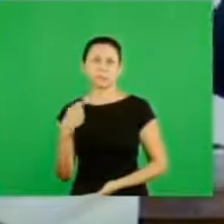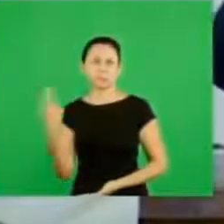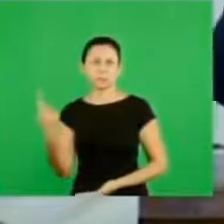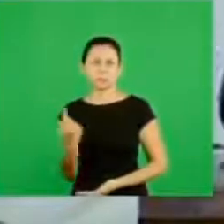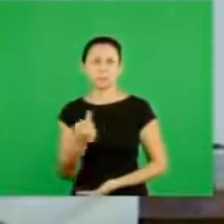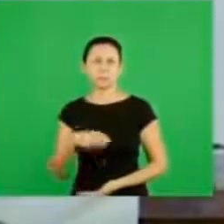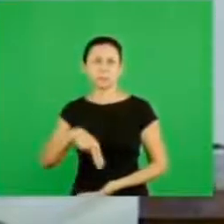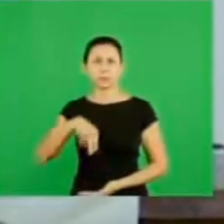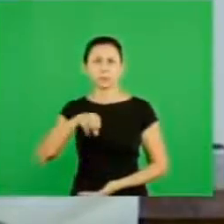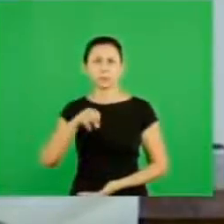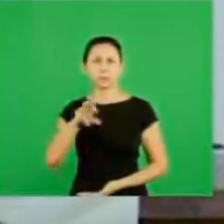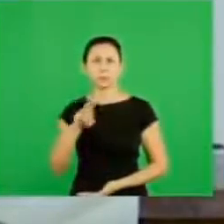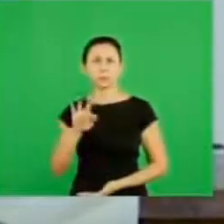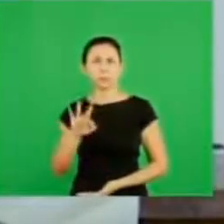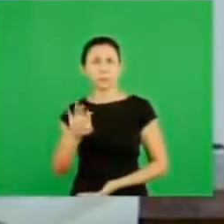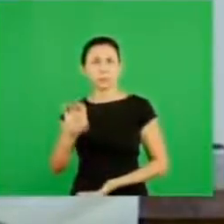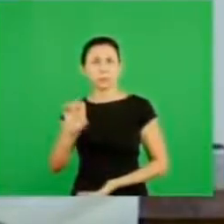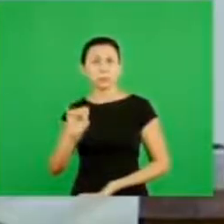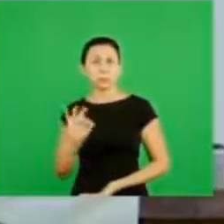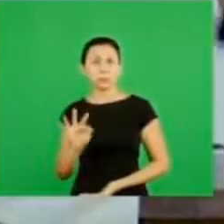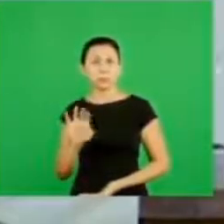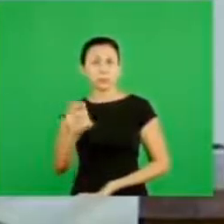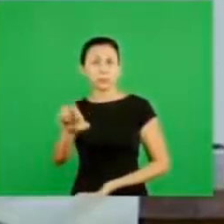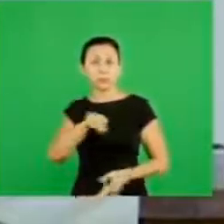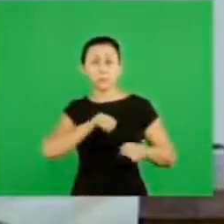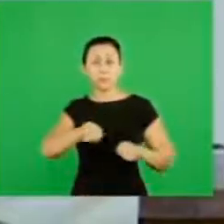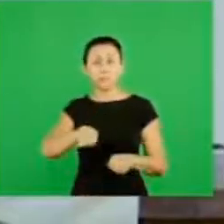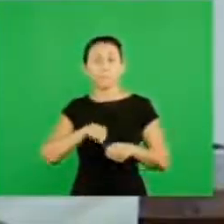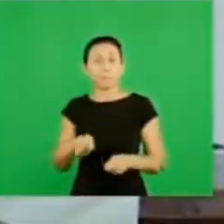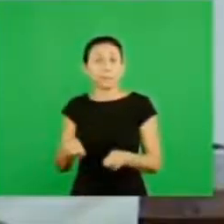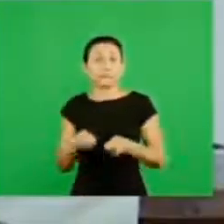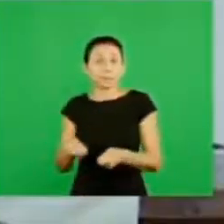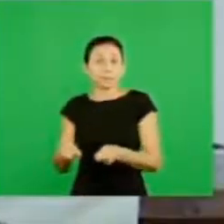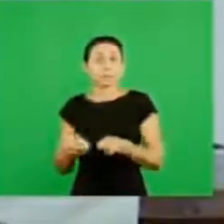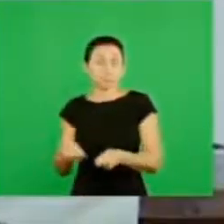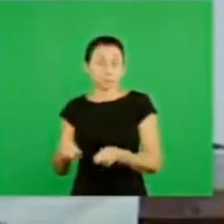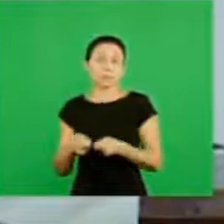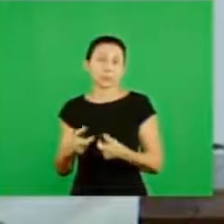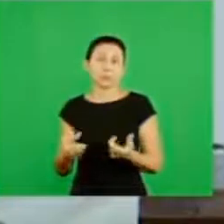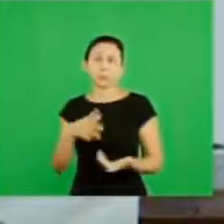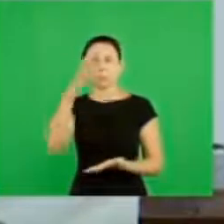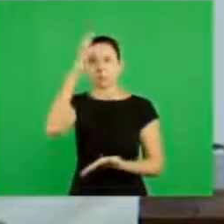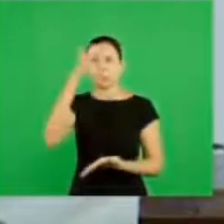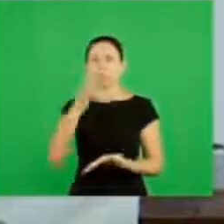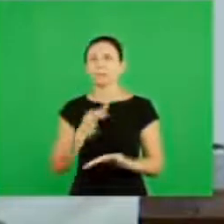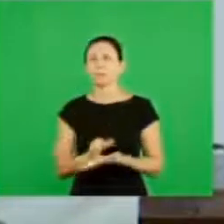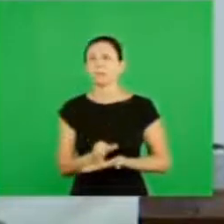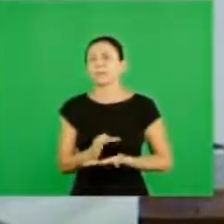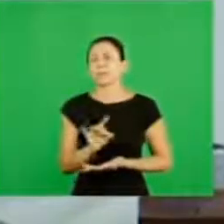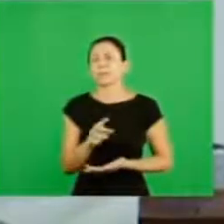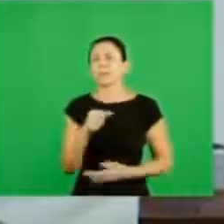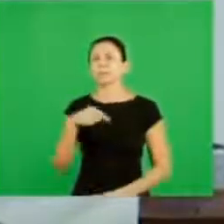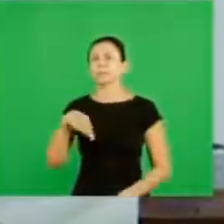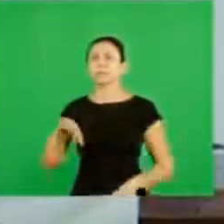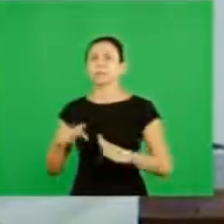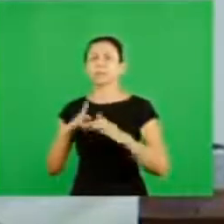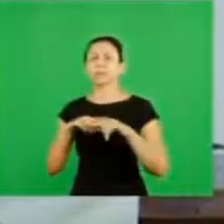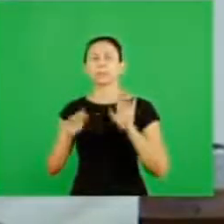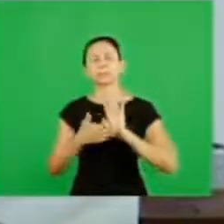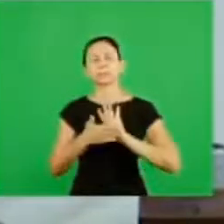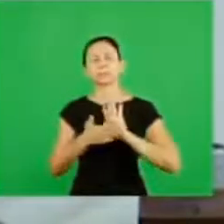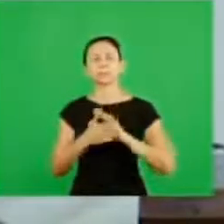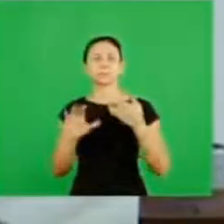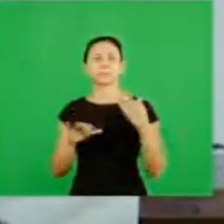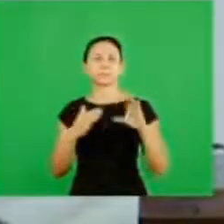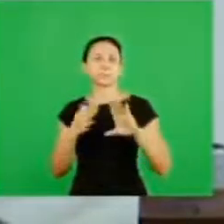has to be like that. I said, no, it's not like that. We came from the northern part of Brazil where we suffered great persecutions. It